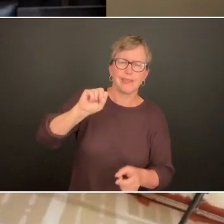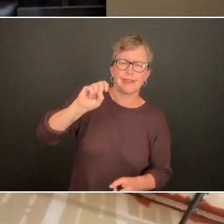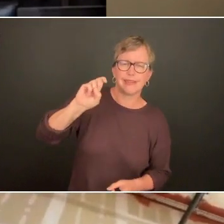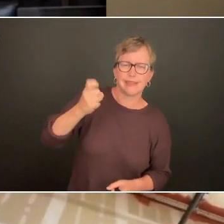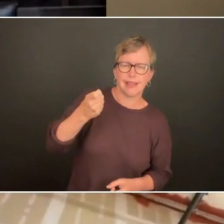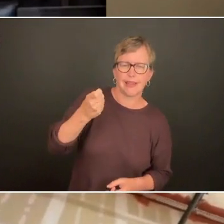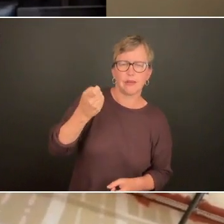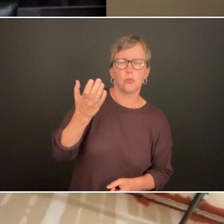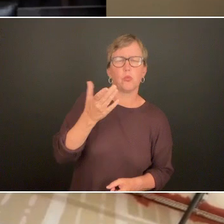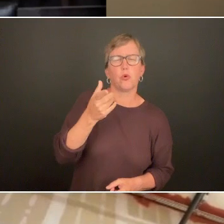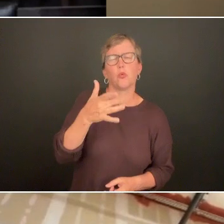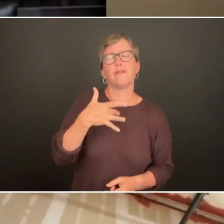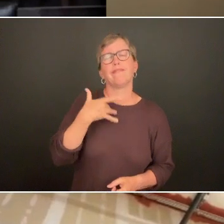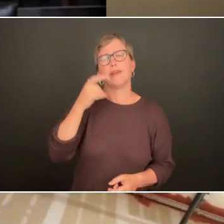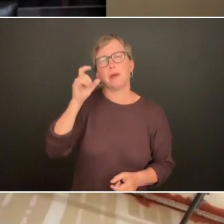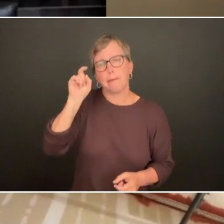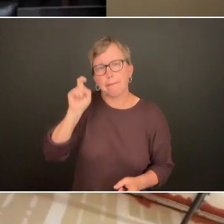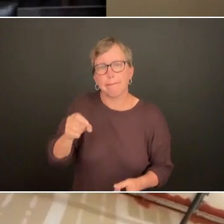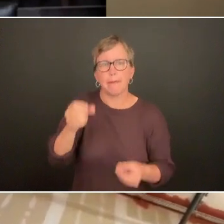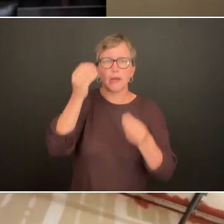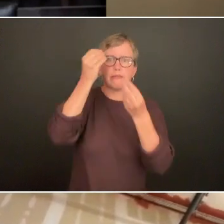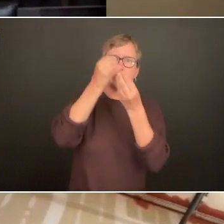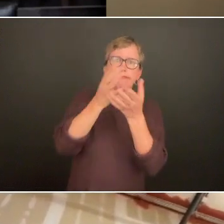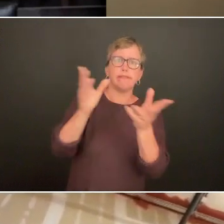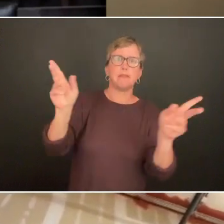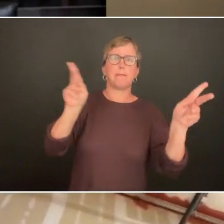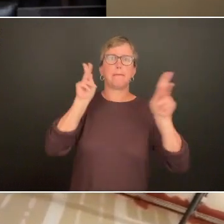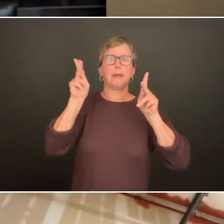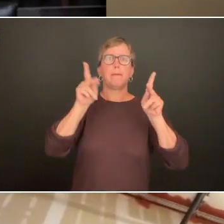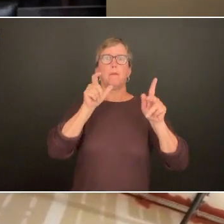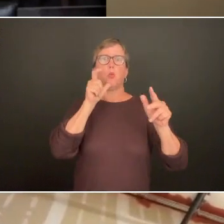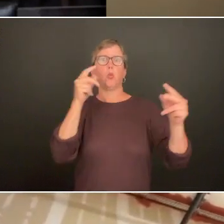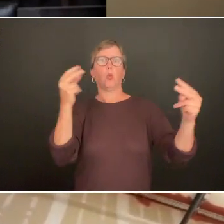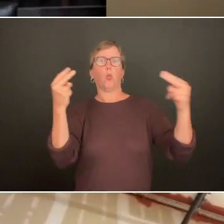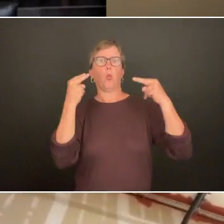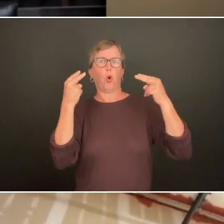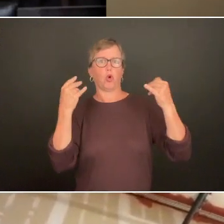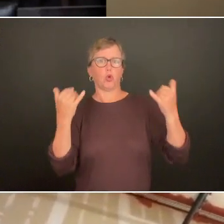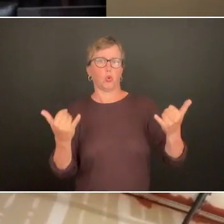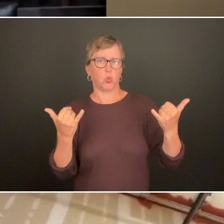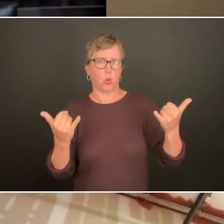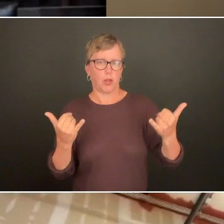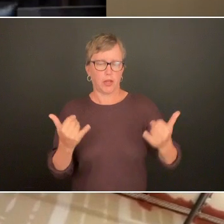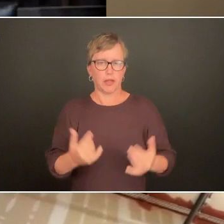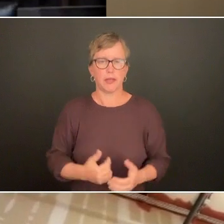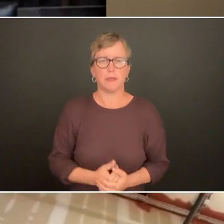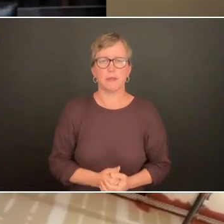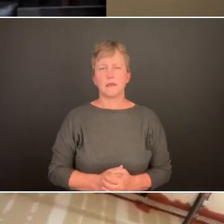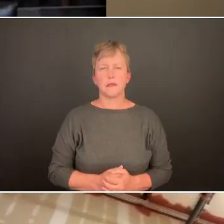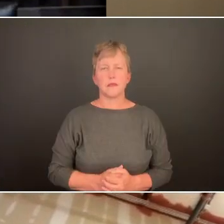gone through in your experience, and that is like the forefront of what you want to share with our listeners